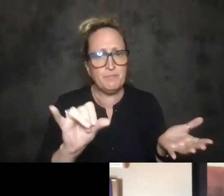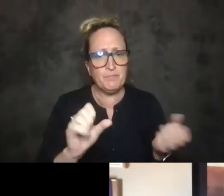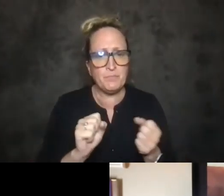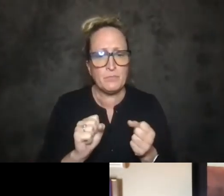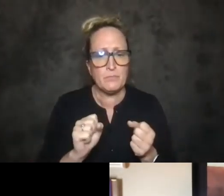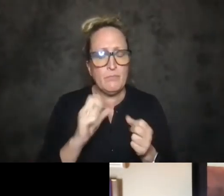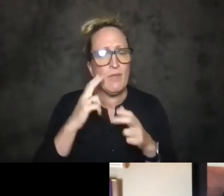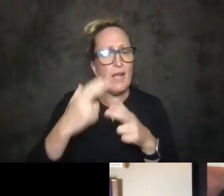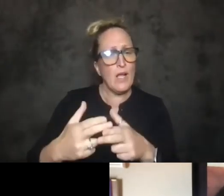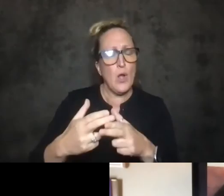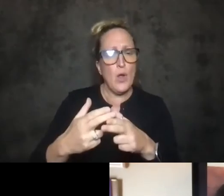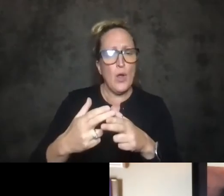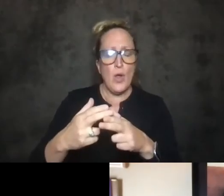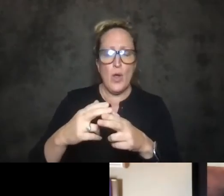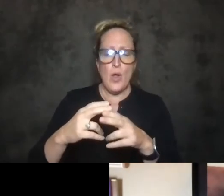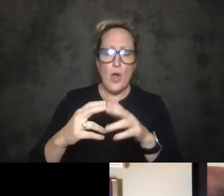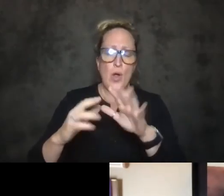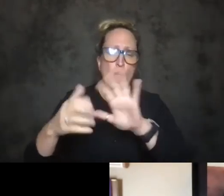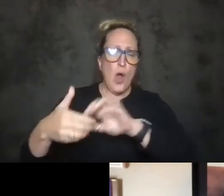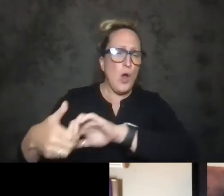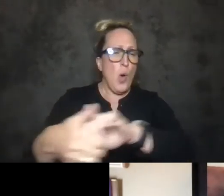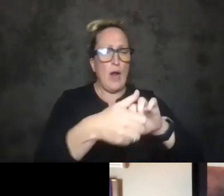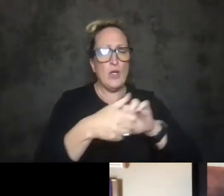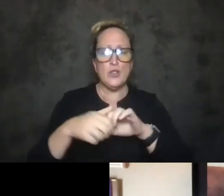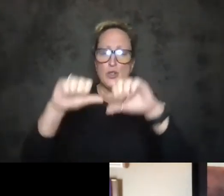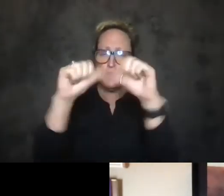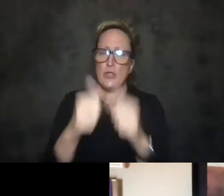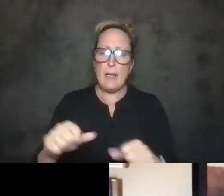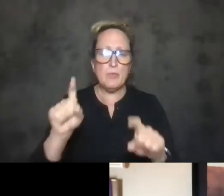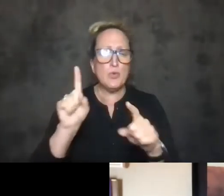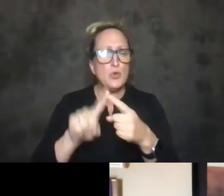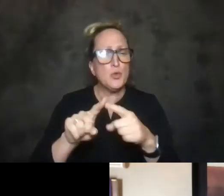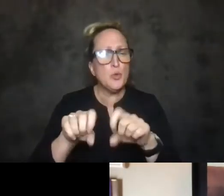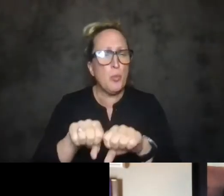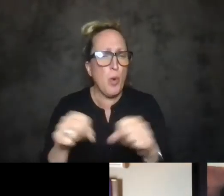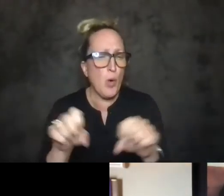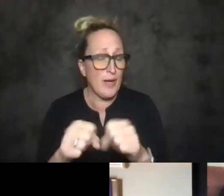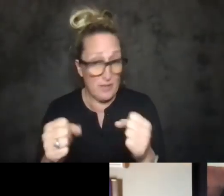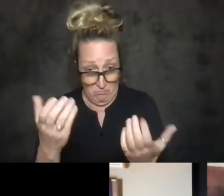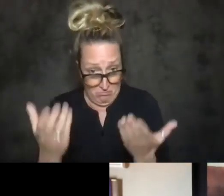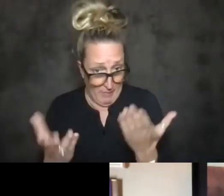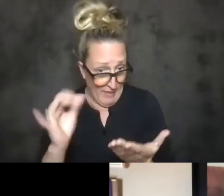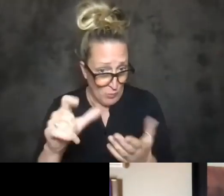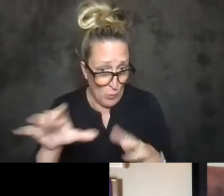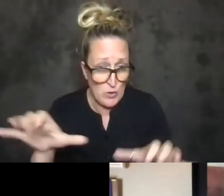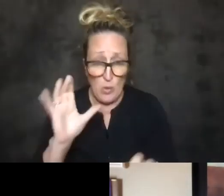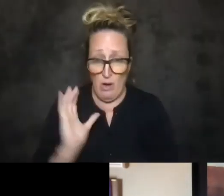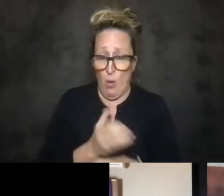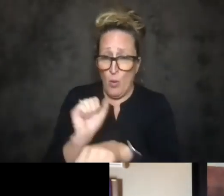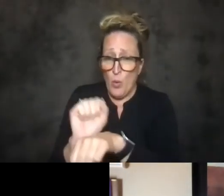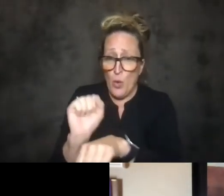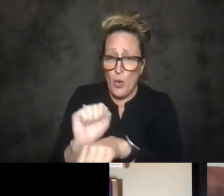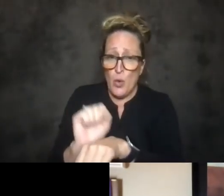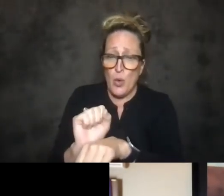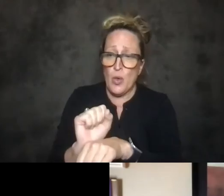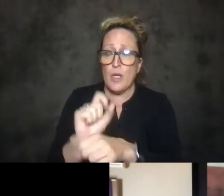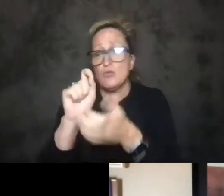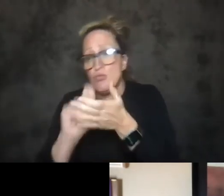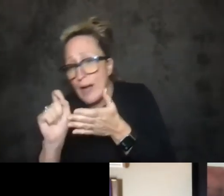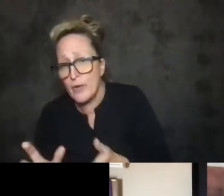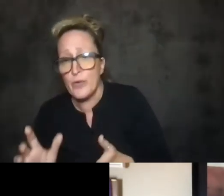And I call it a coherent shape to brokenness, because maybe that's what we all do in our work as writers